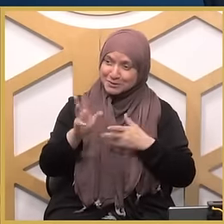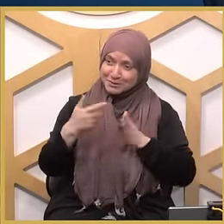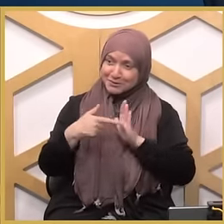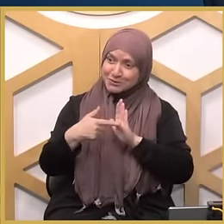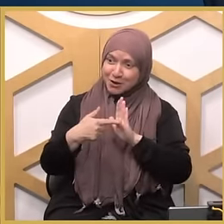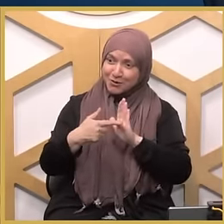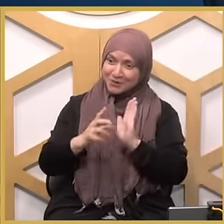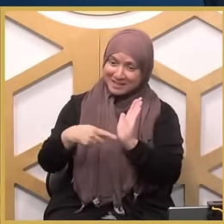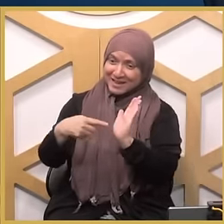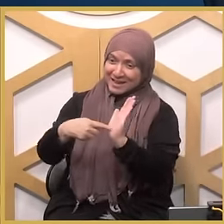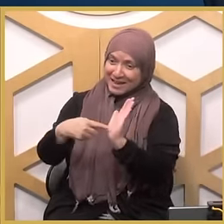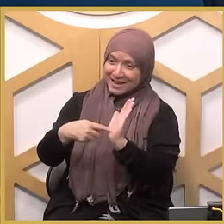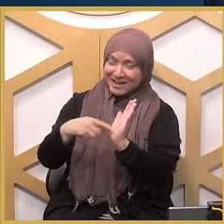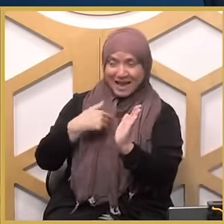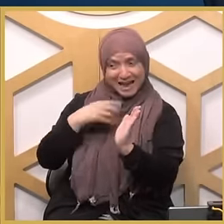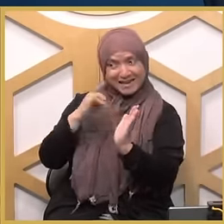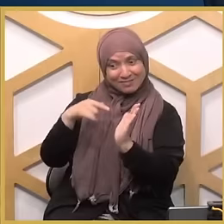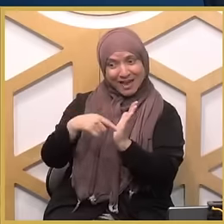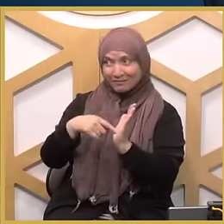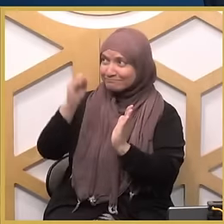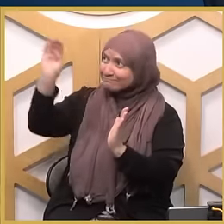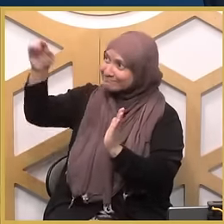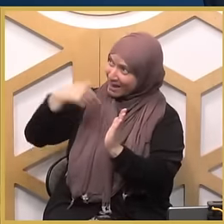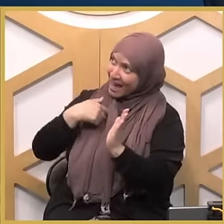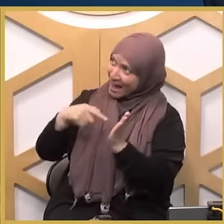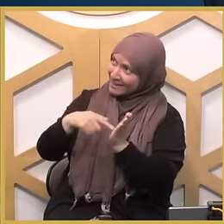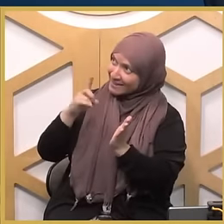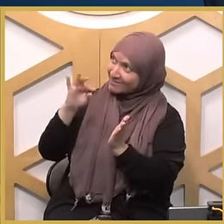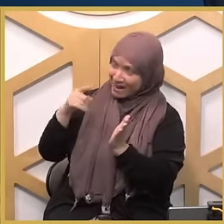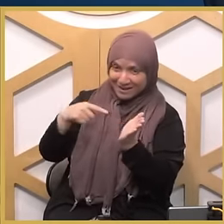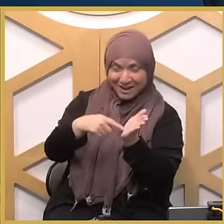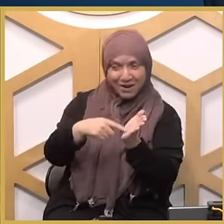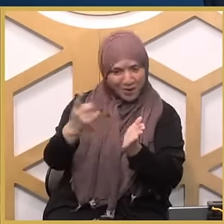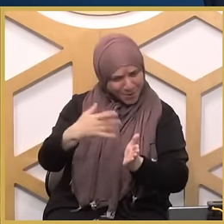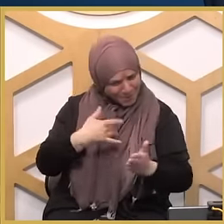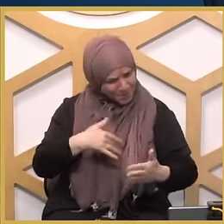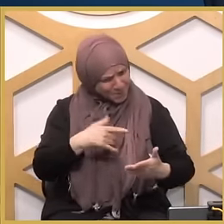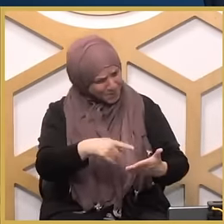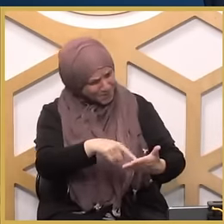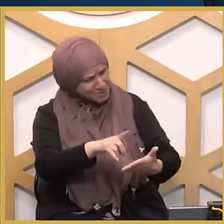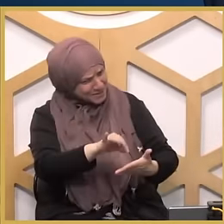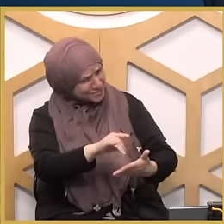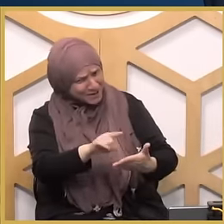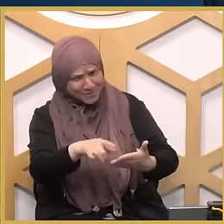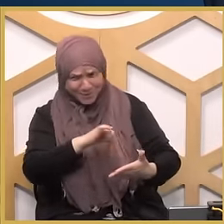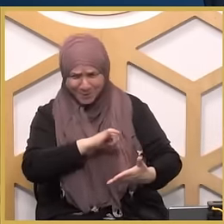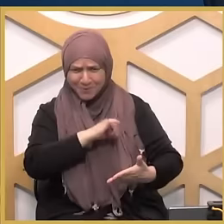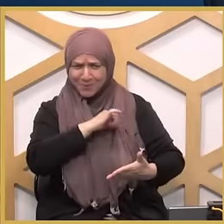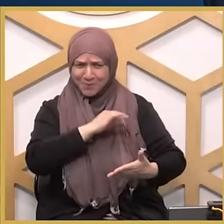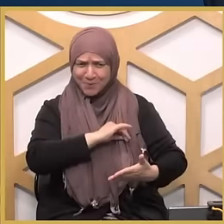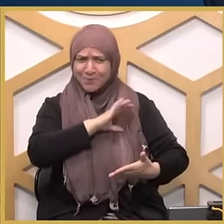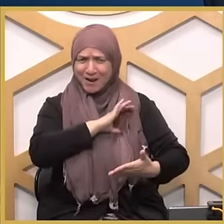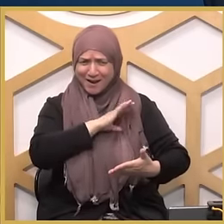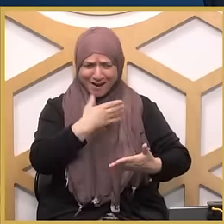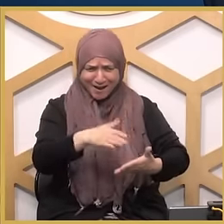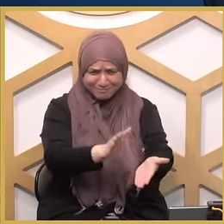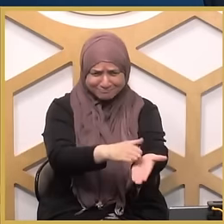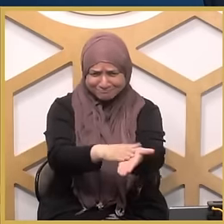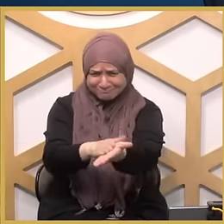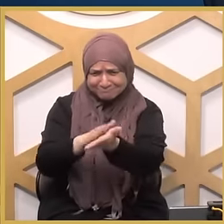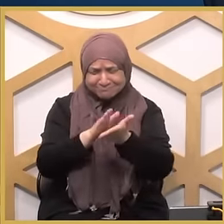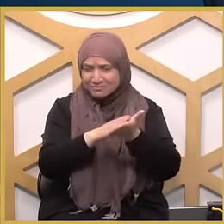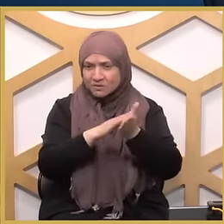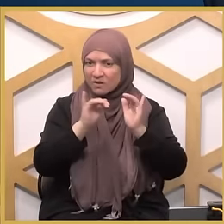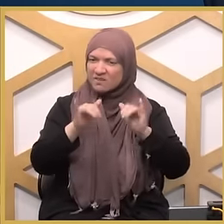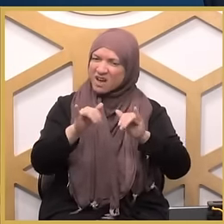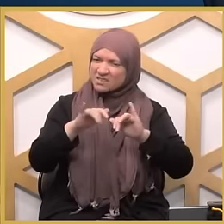them. And while you're looking at them, they know that you're happy with them, you're pleased with them, and you do that thing right now. How excited they are to do